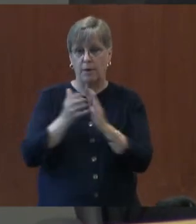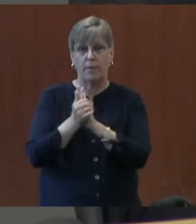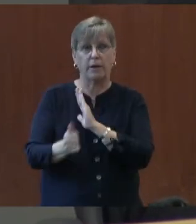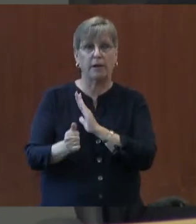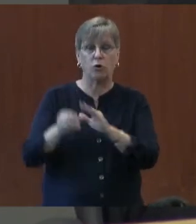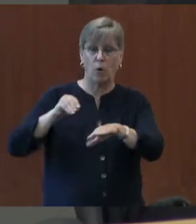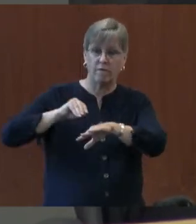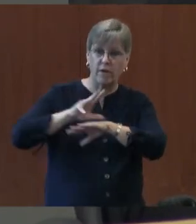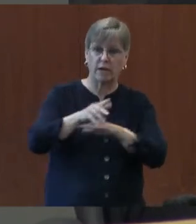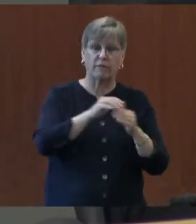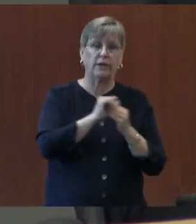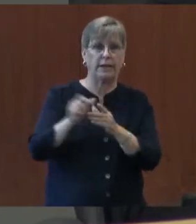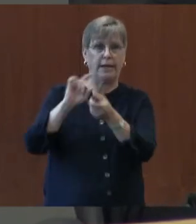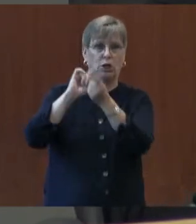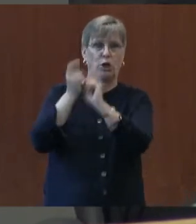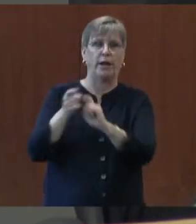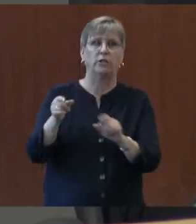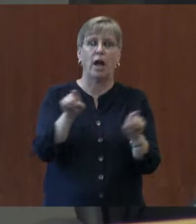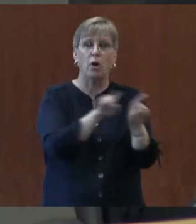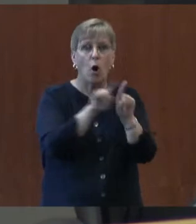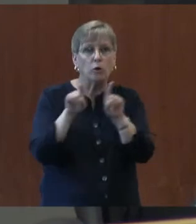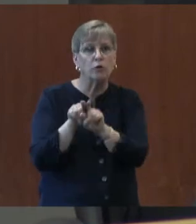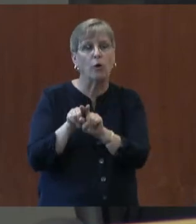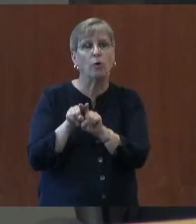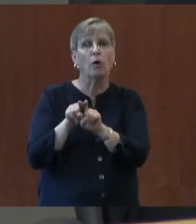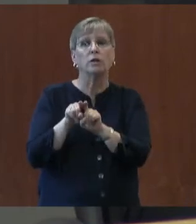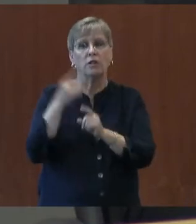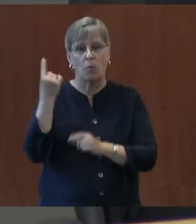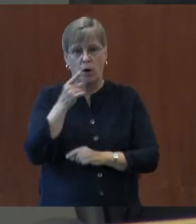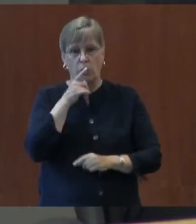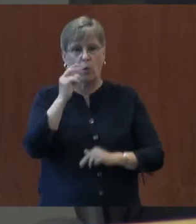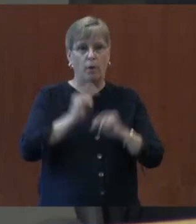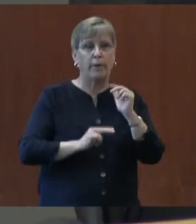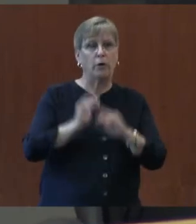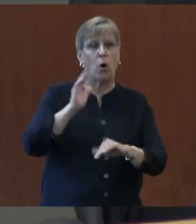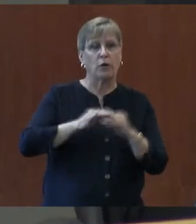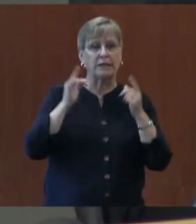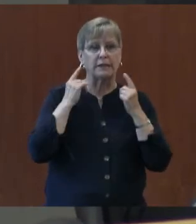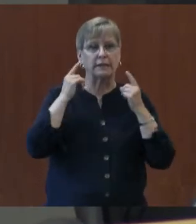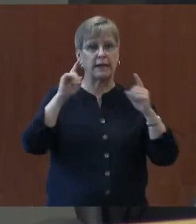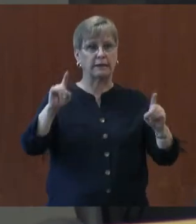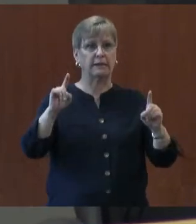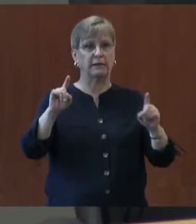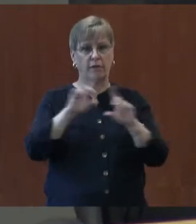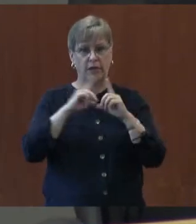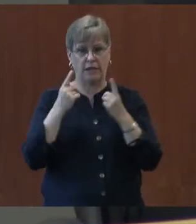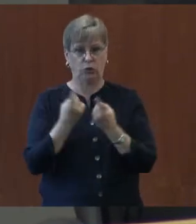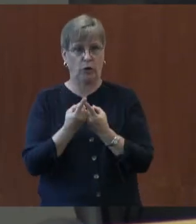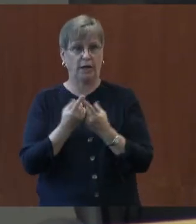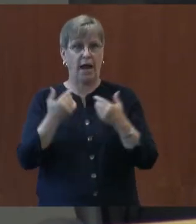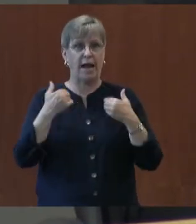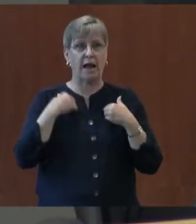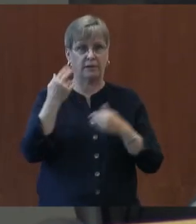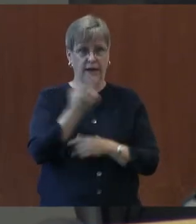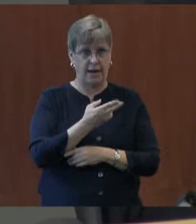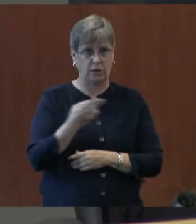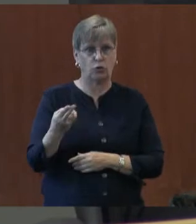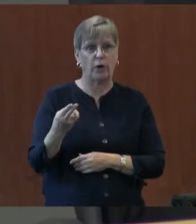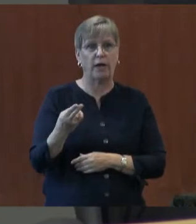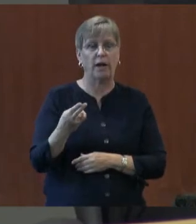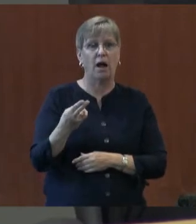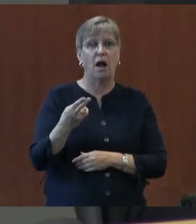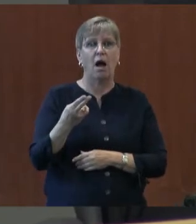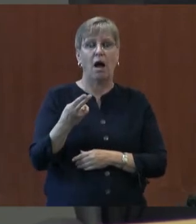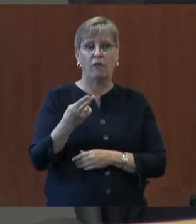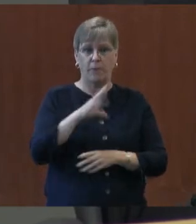to effectively lead change, as well as one who will build upon the successes of the district and has a history of